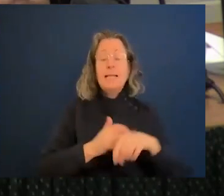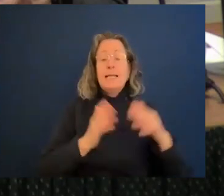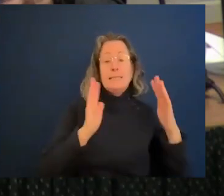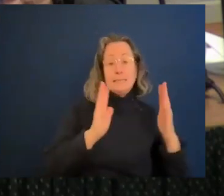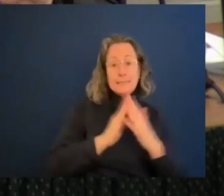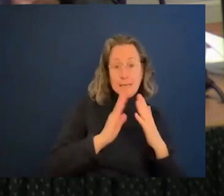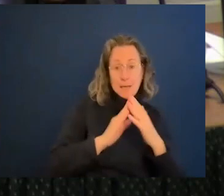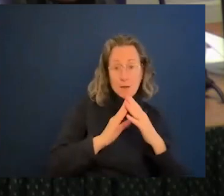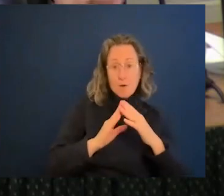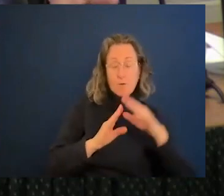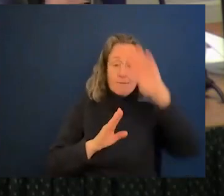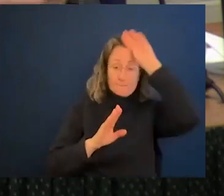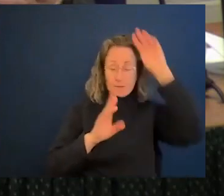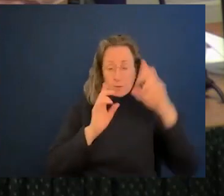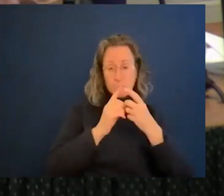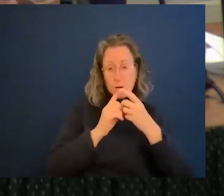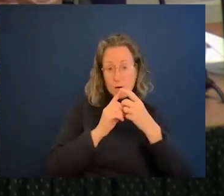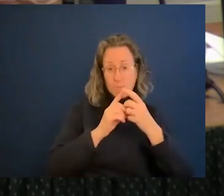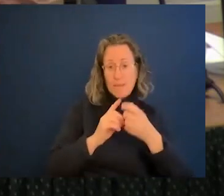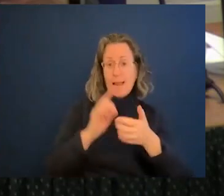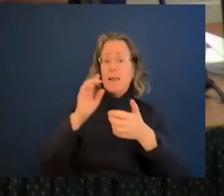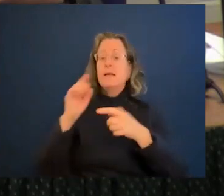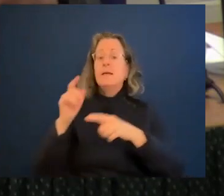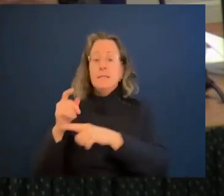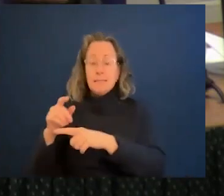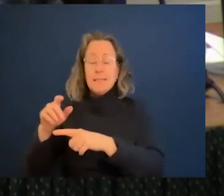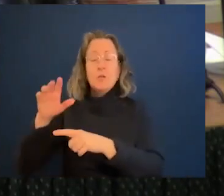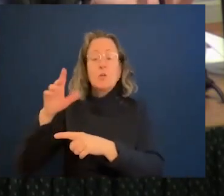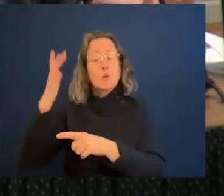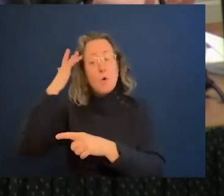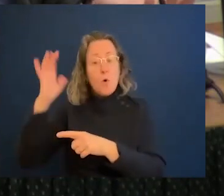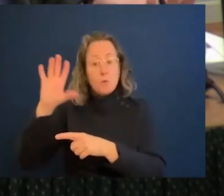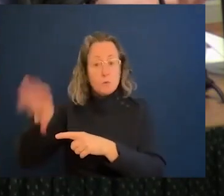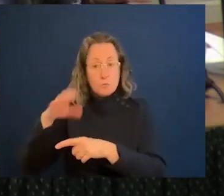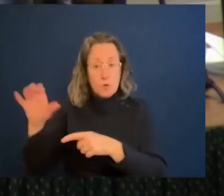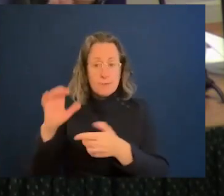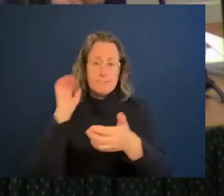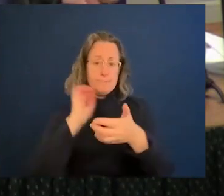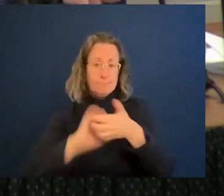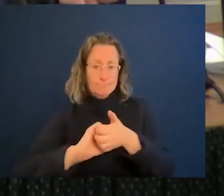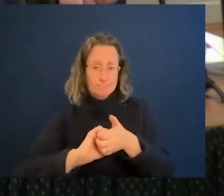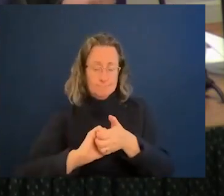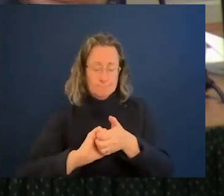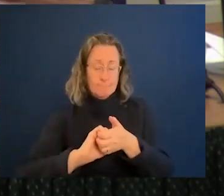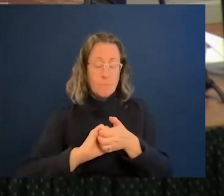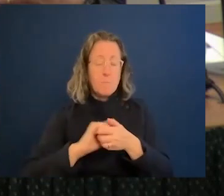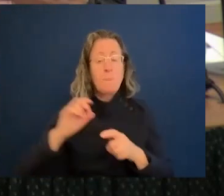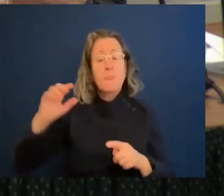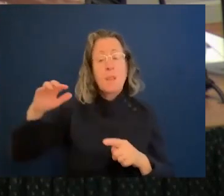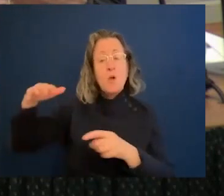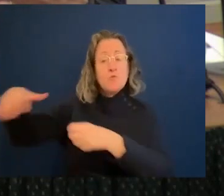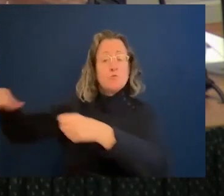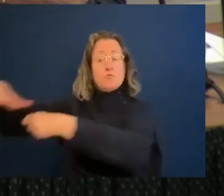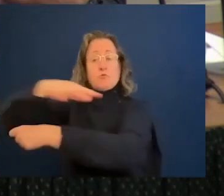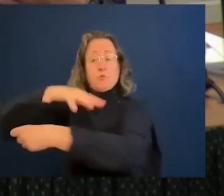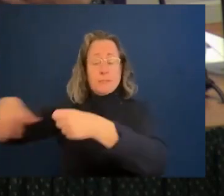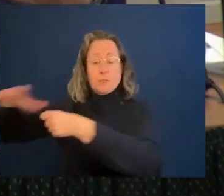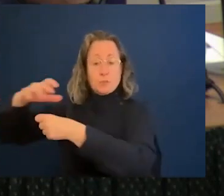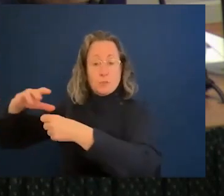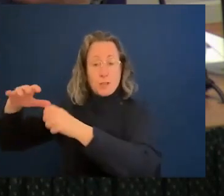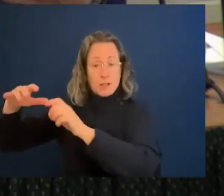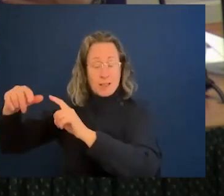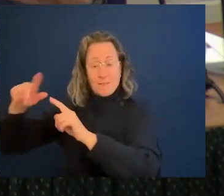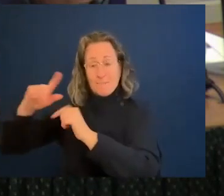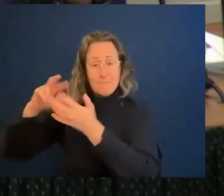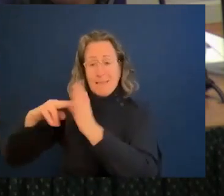the EMS provision is also hybrid but instead of a regional model without a commitment to Any Given shift